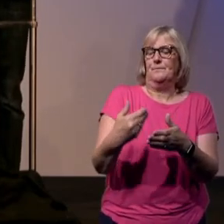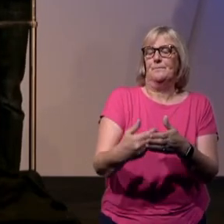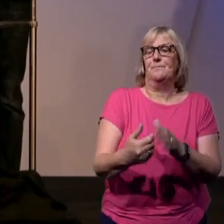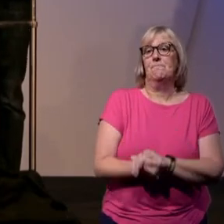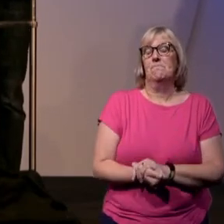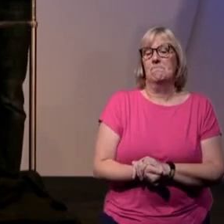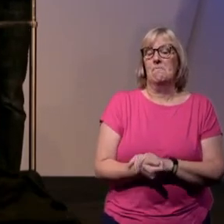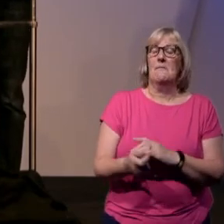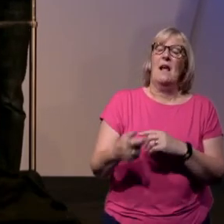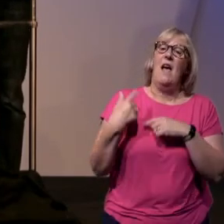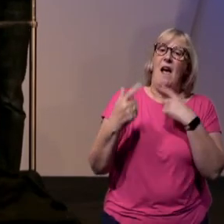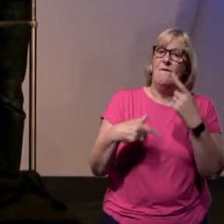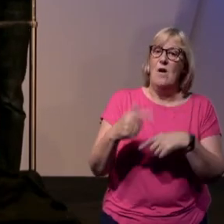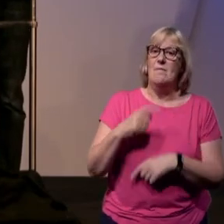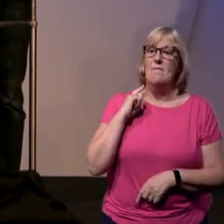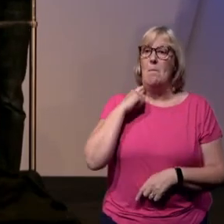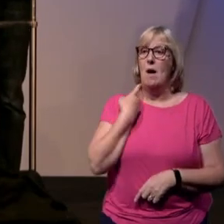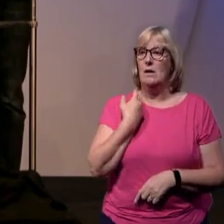a murder